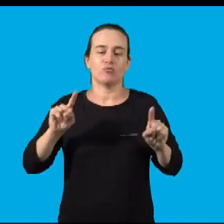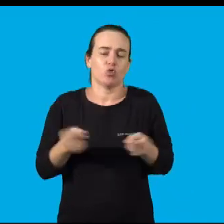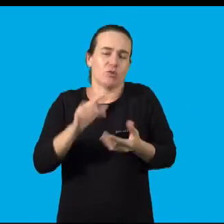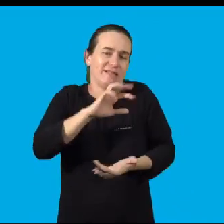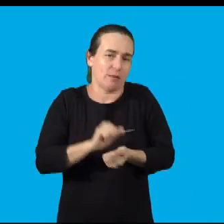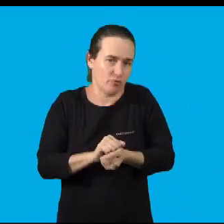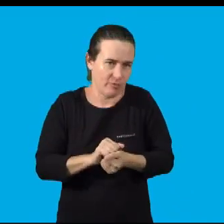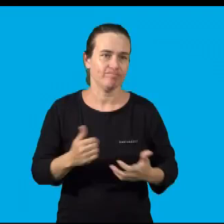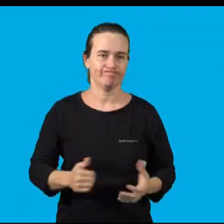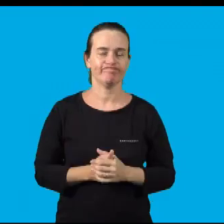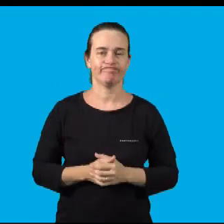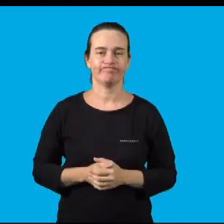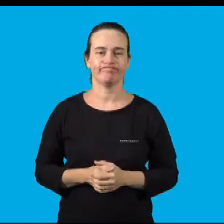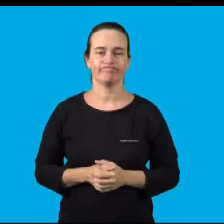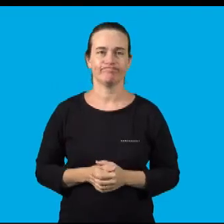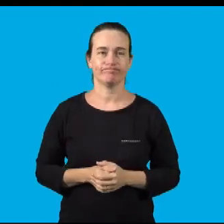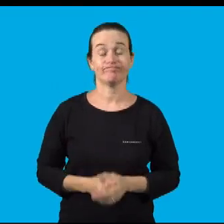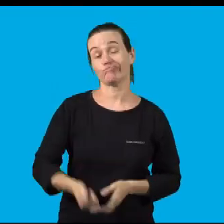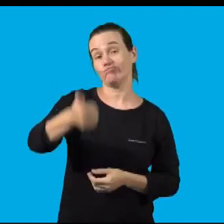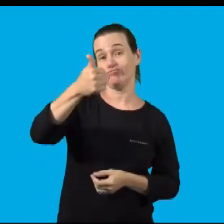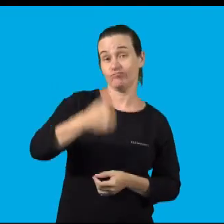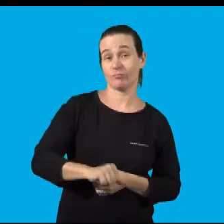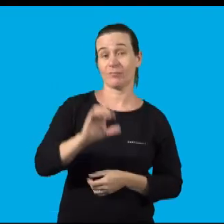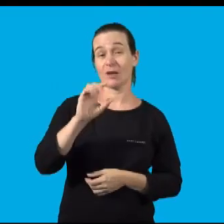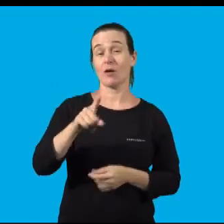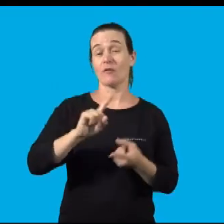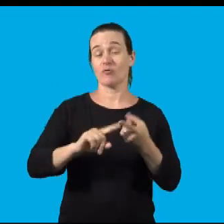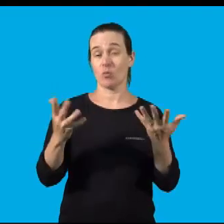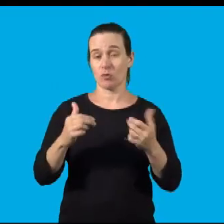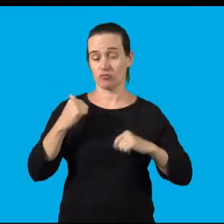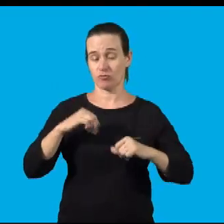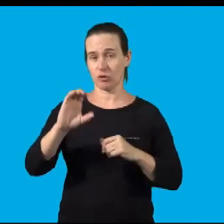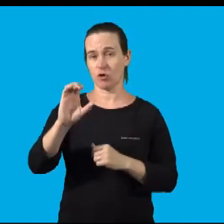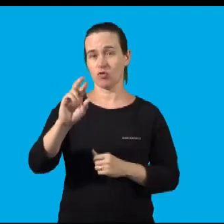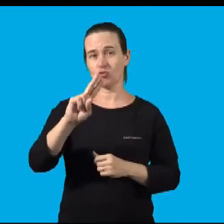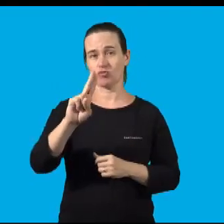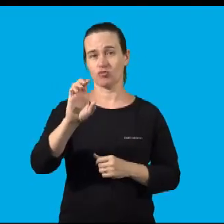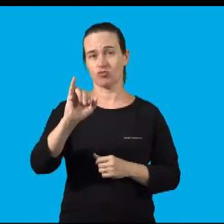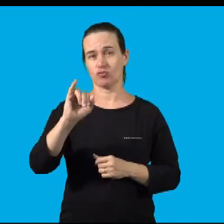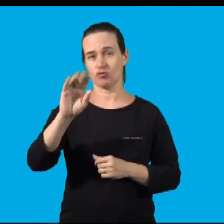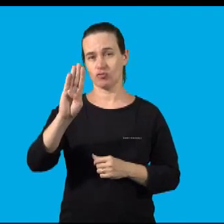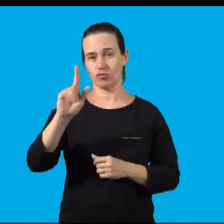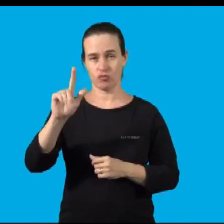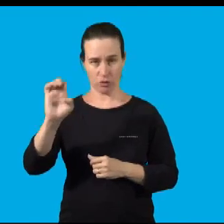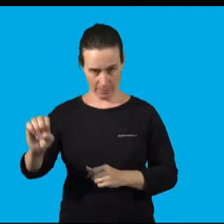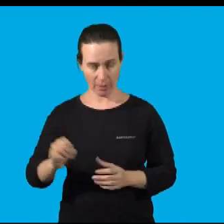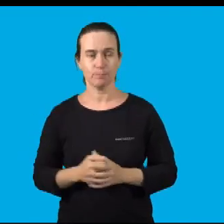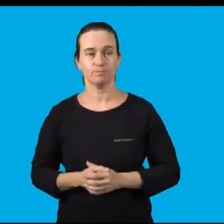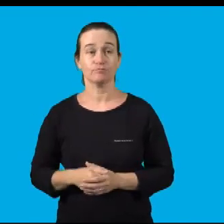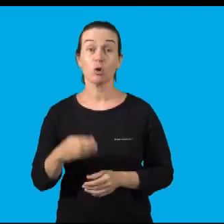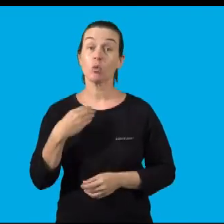body paragraphs. Now let's look at the crucible essay topic. So once again, we've got a